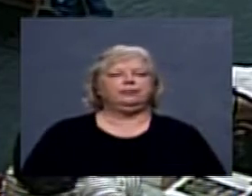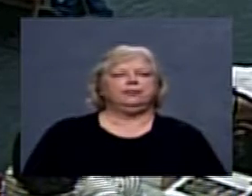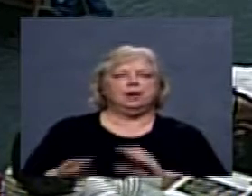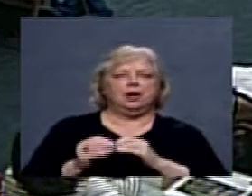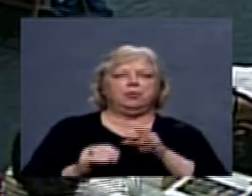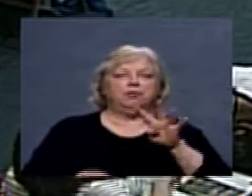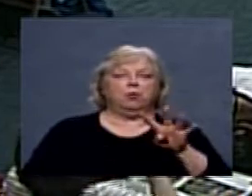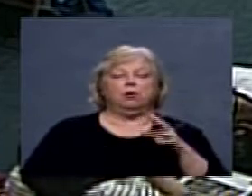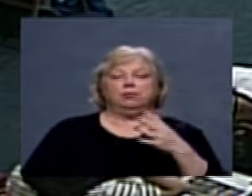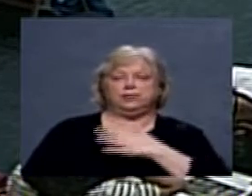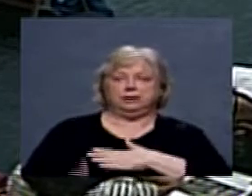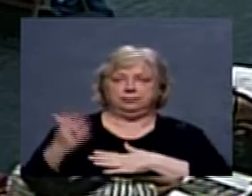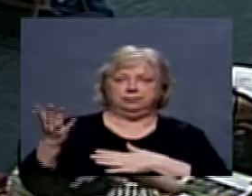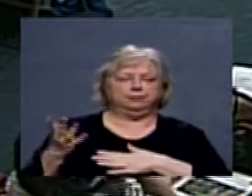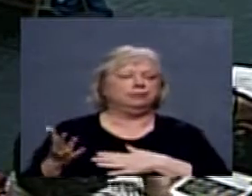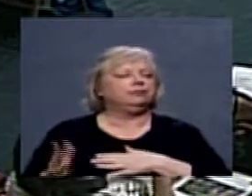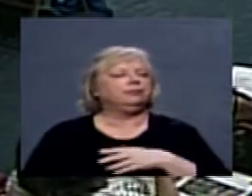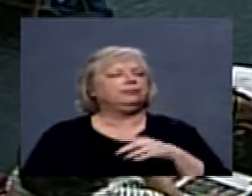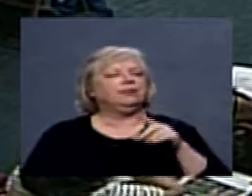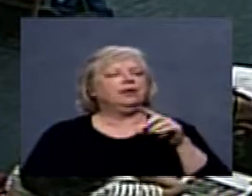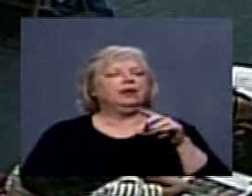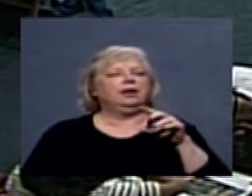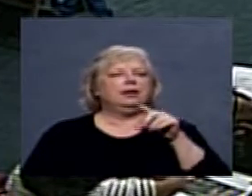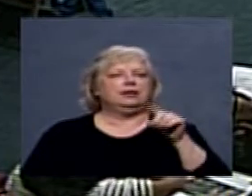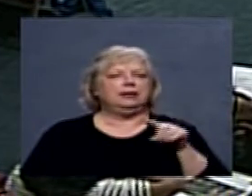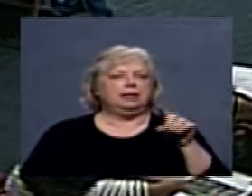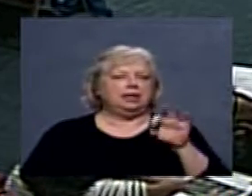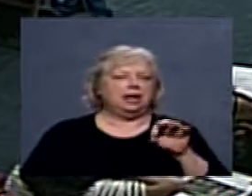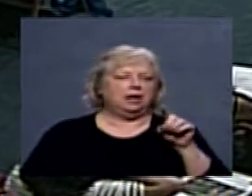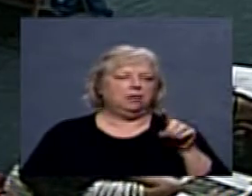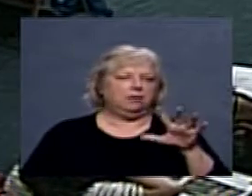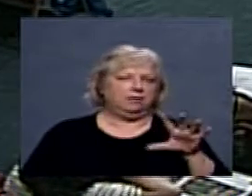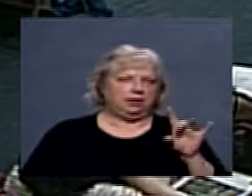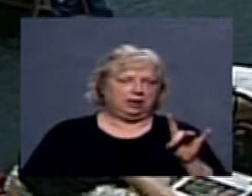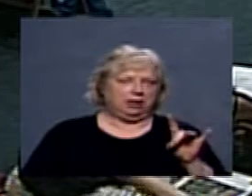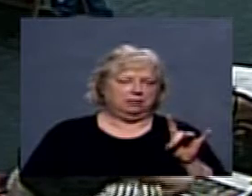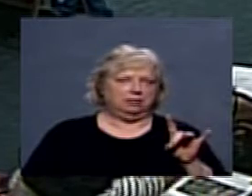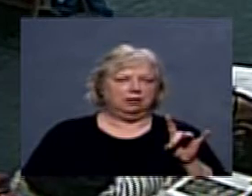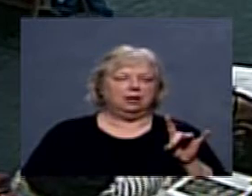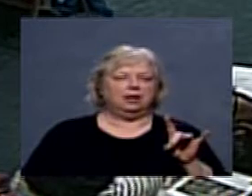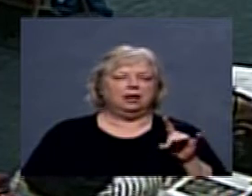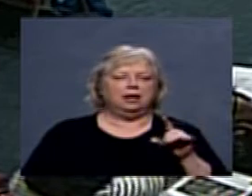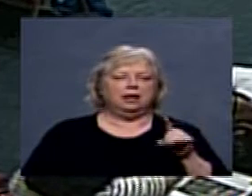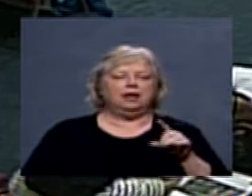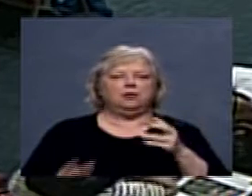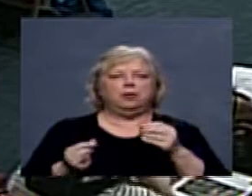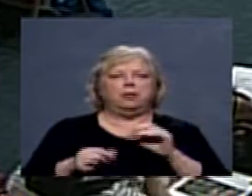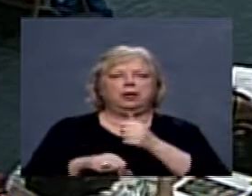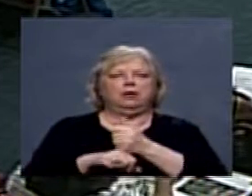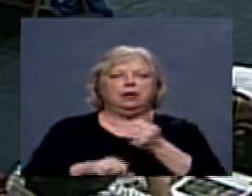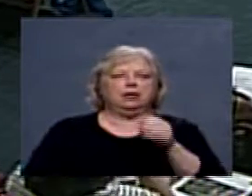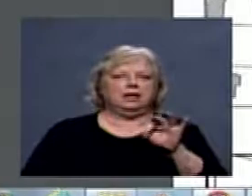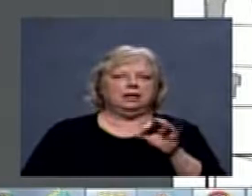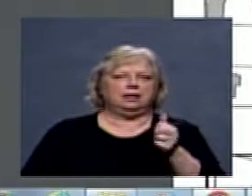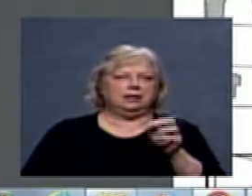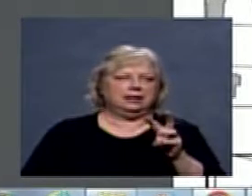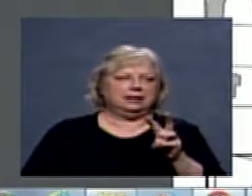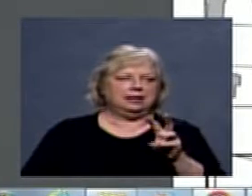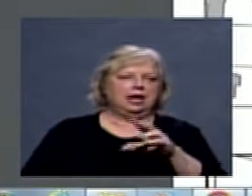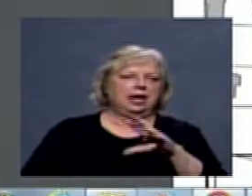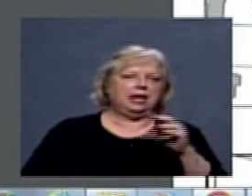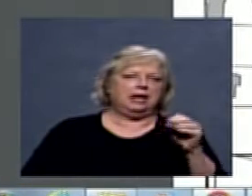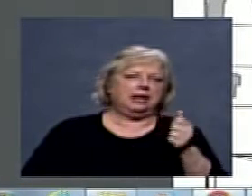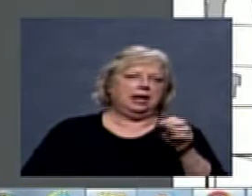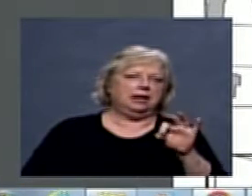Item number 4, please. Item number 4, file number Z9158. This is property located at 1918